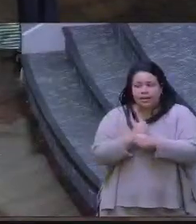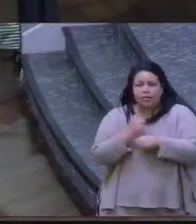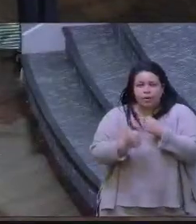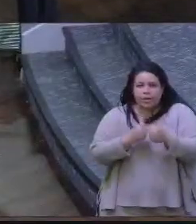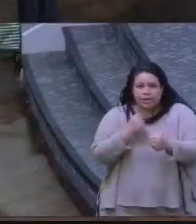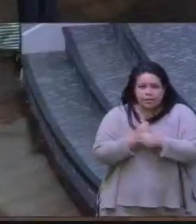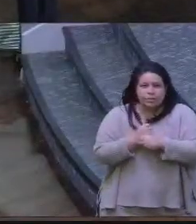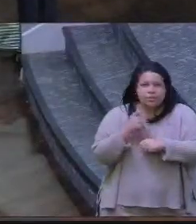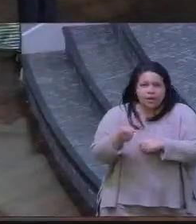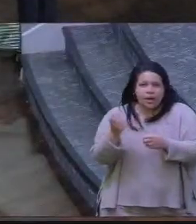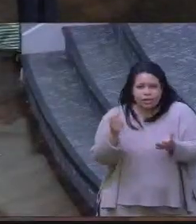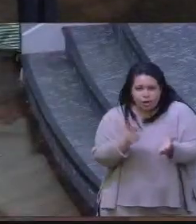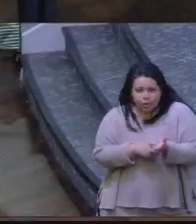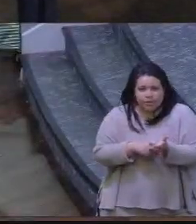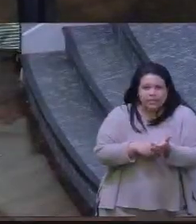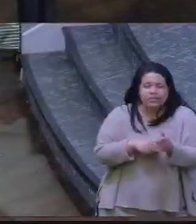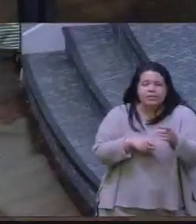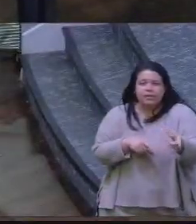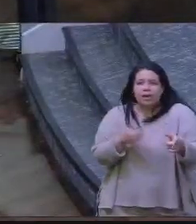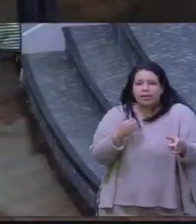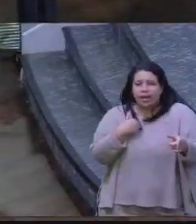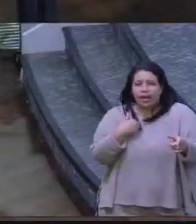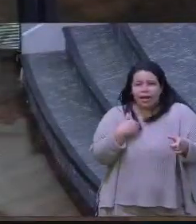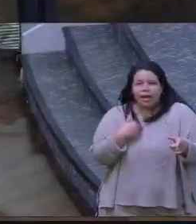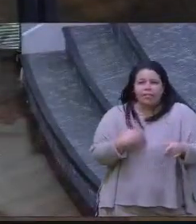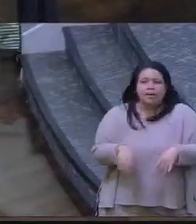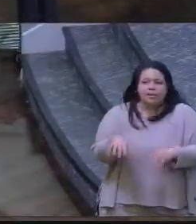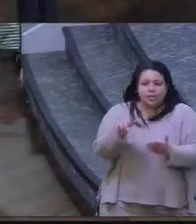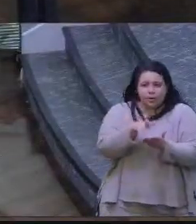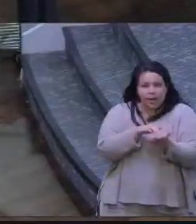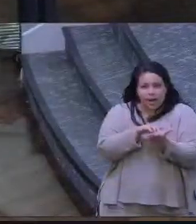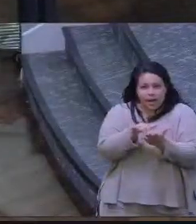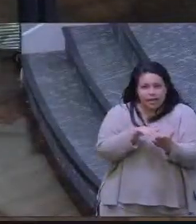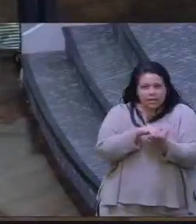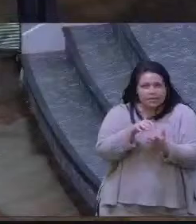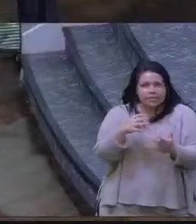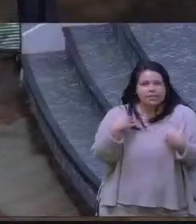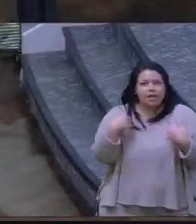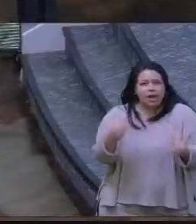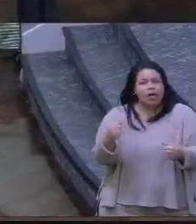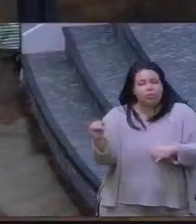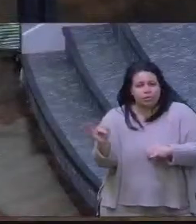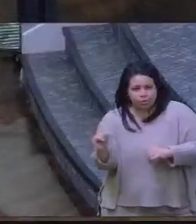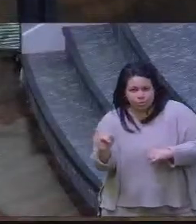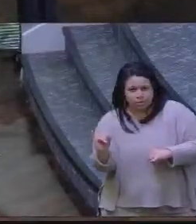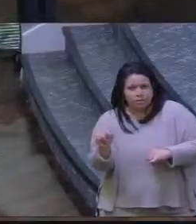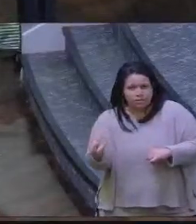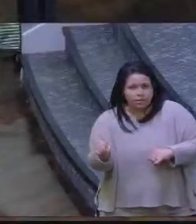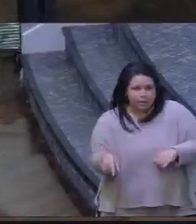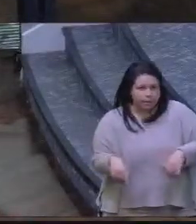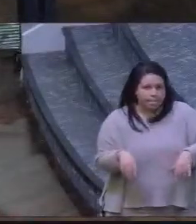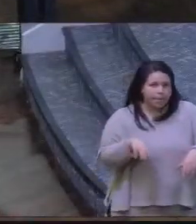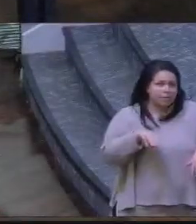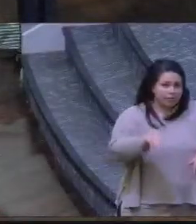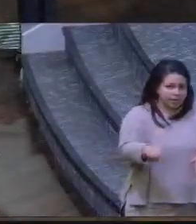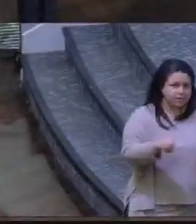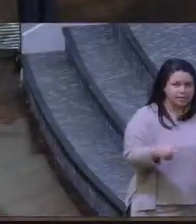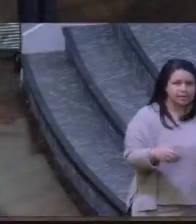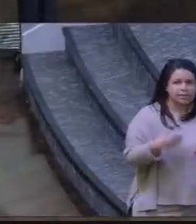what I understand, is they have actuarial calculations done on the health insurance plan, and we're basically funding that forward is what we're